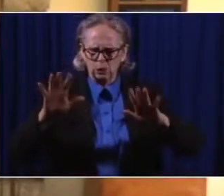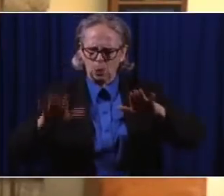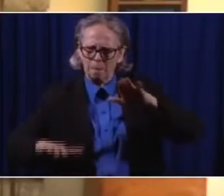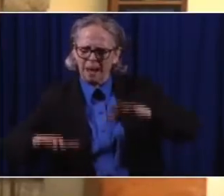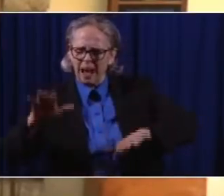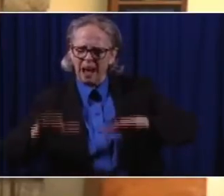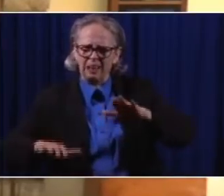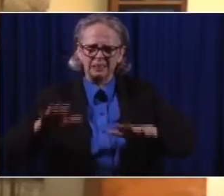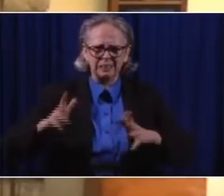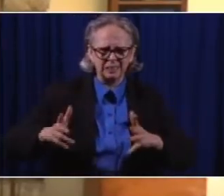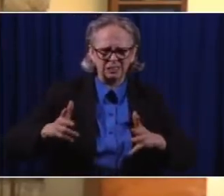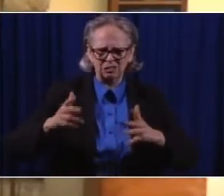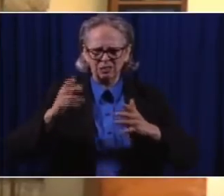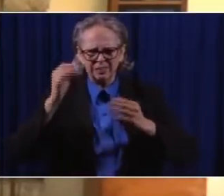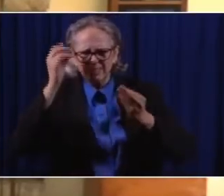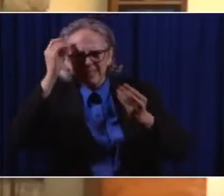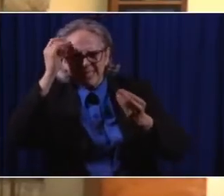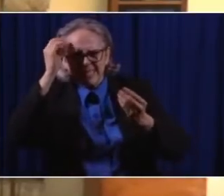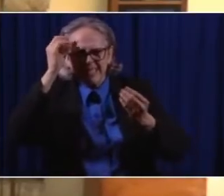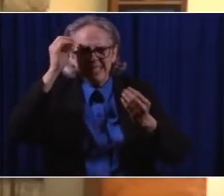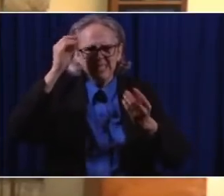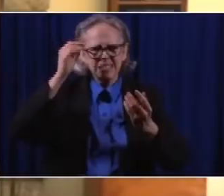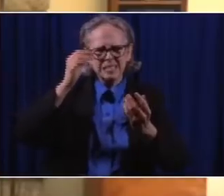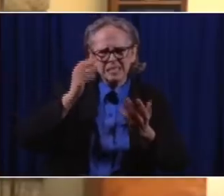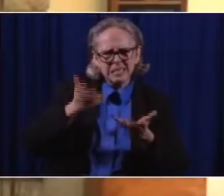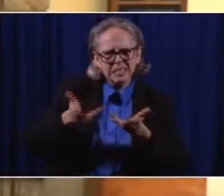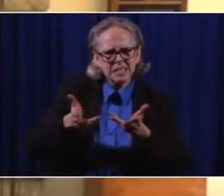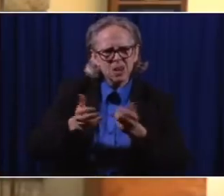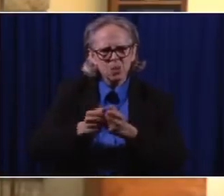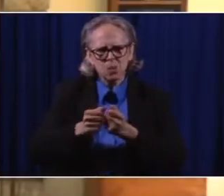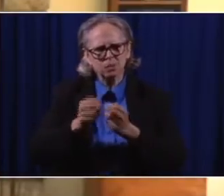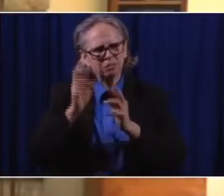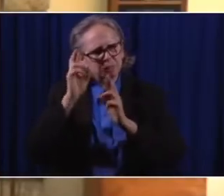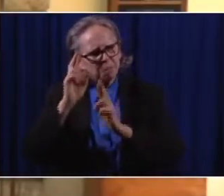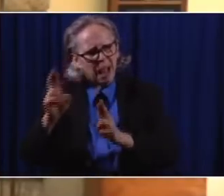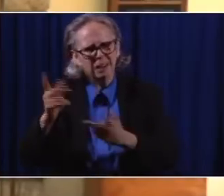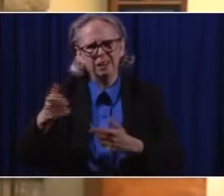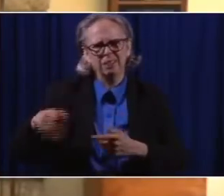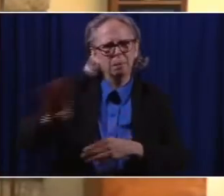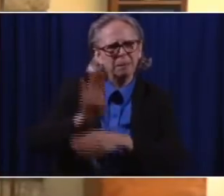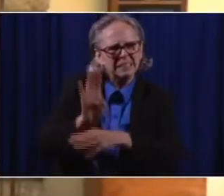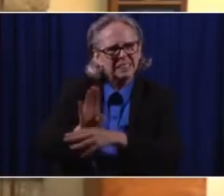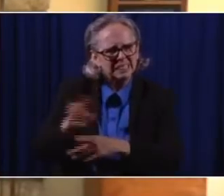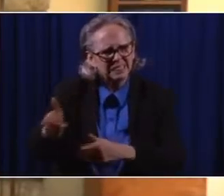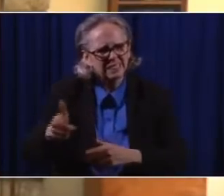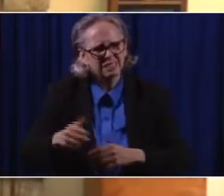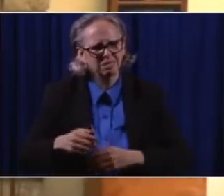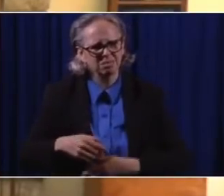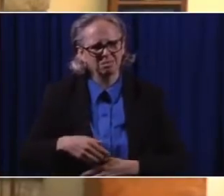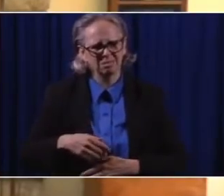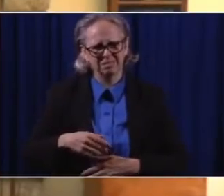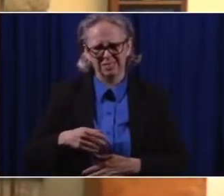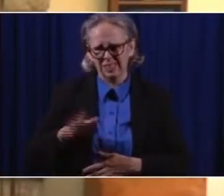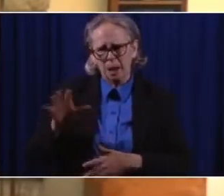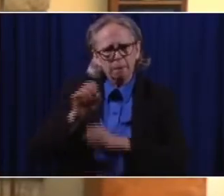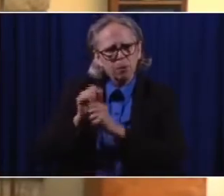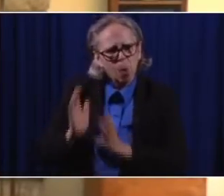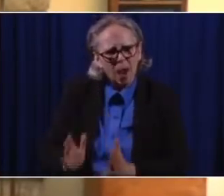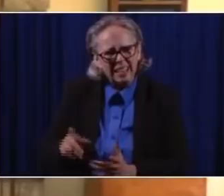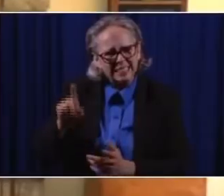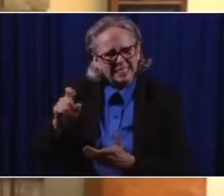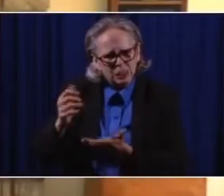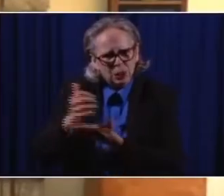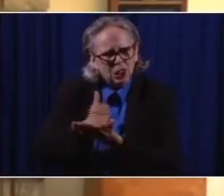that bars and restaurants have, and the people who work there and the owners, people who